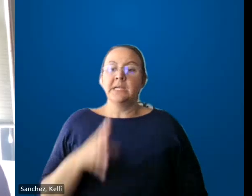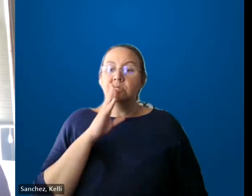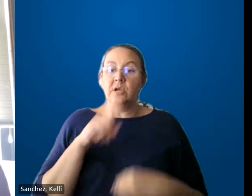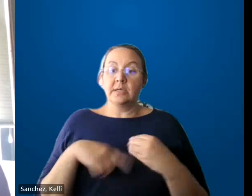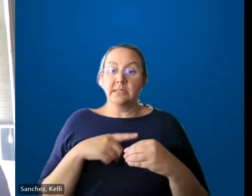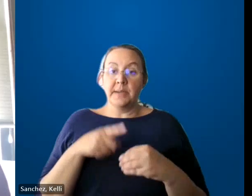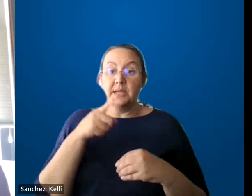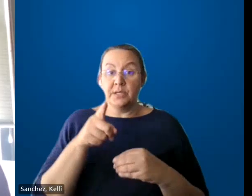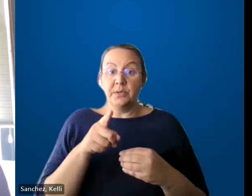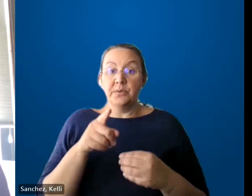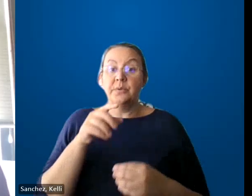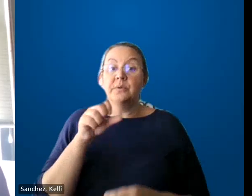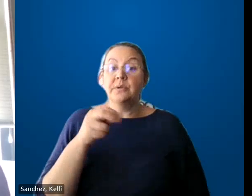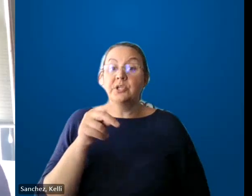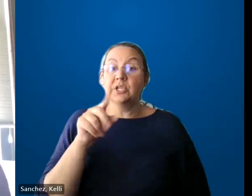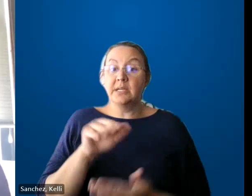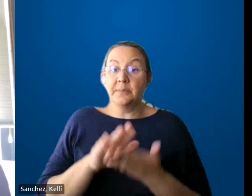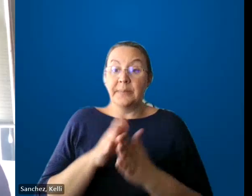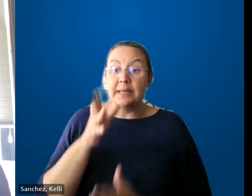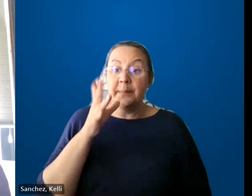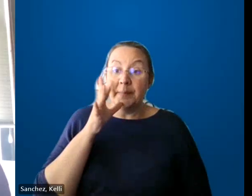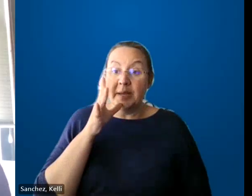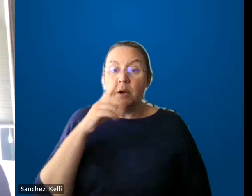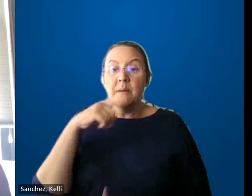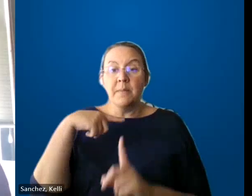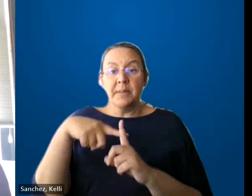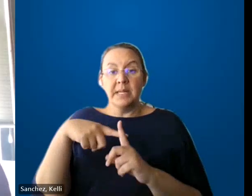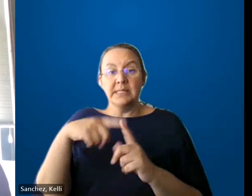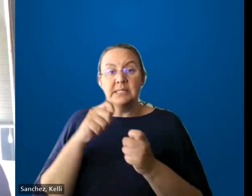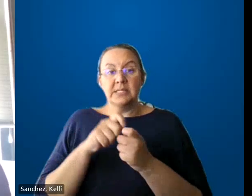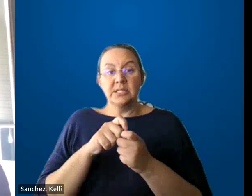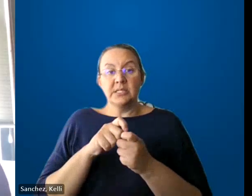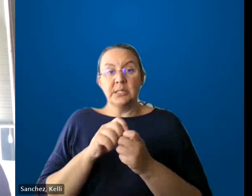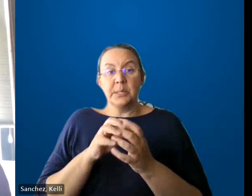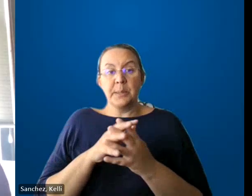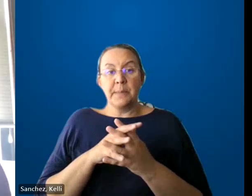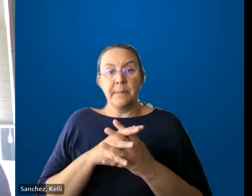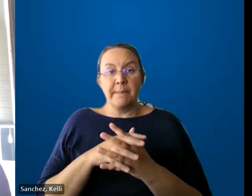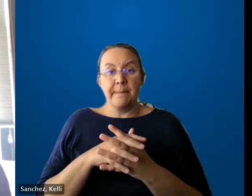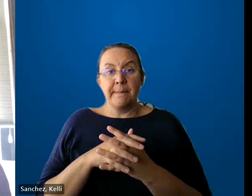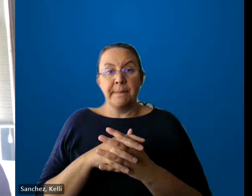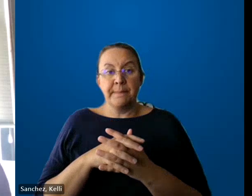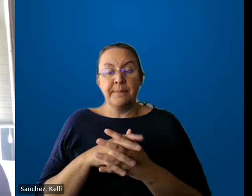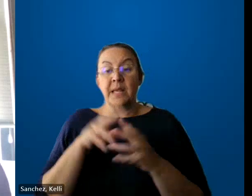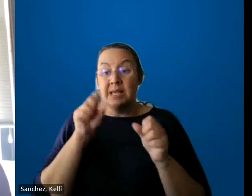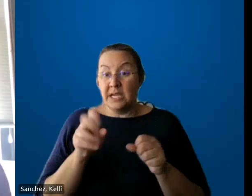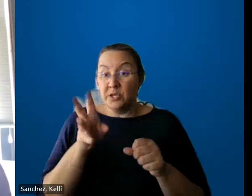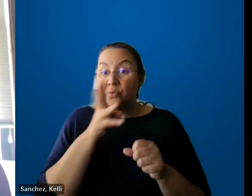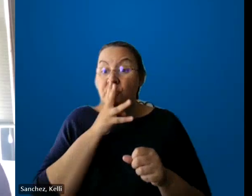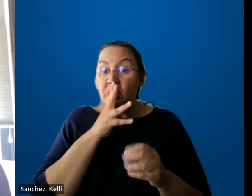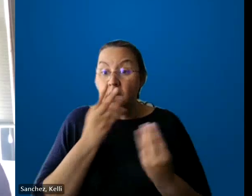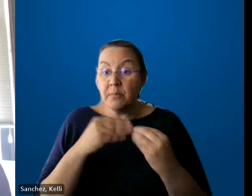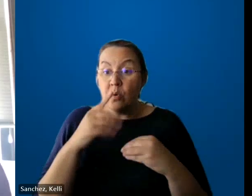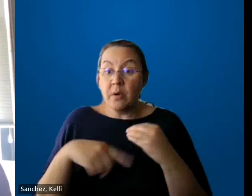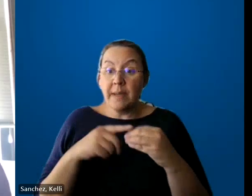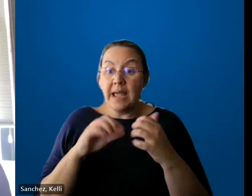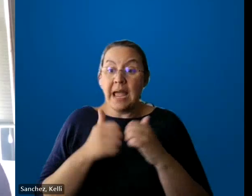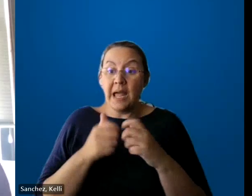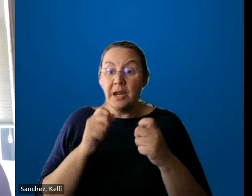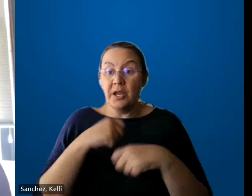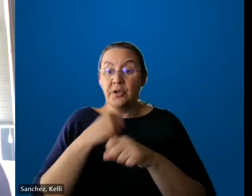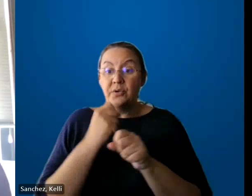being a parent, and also changes. Let's see. It says, can you talk more about how to